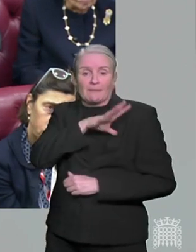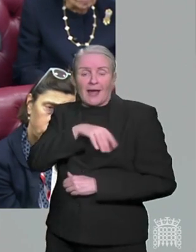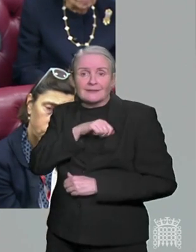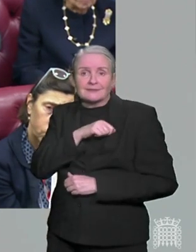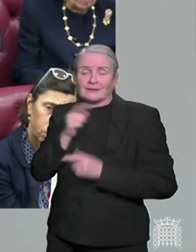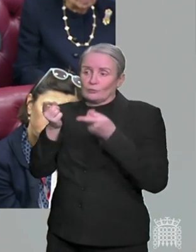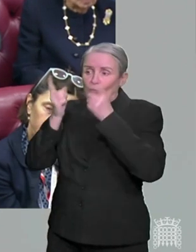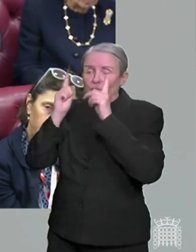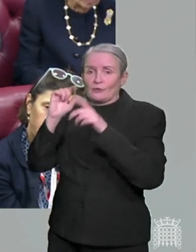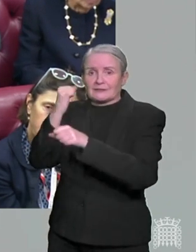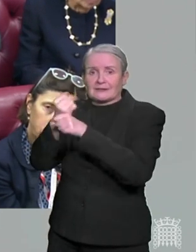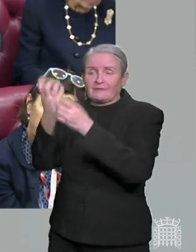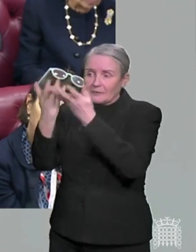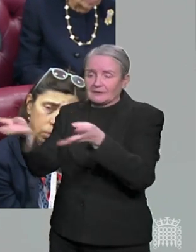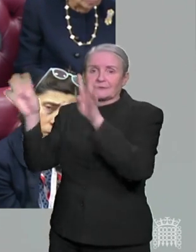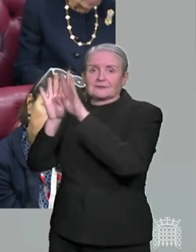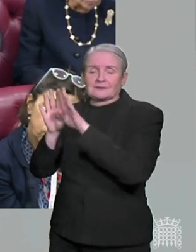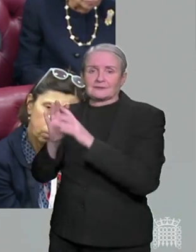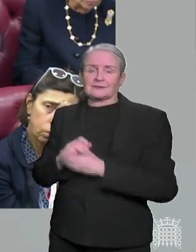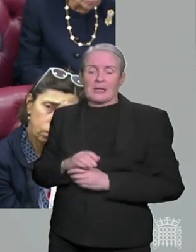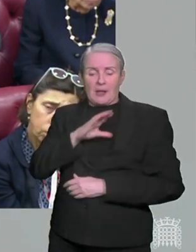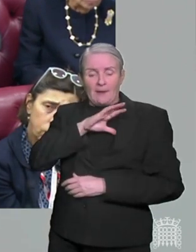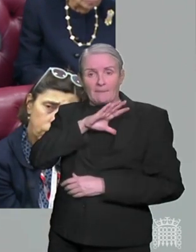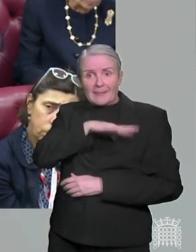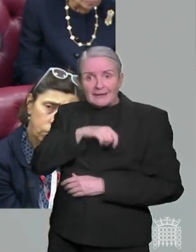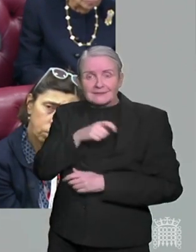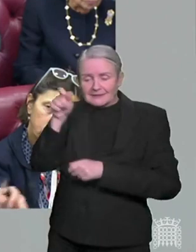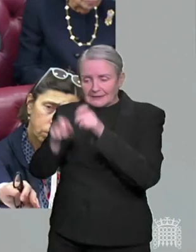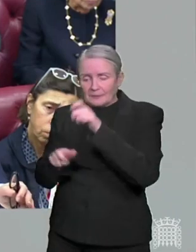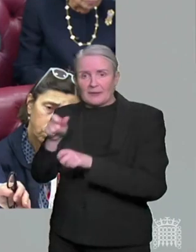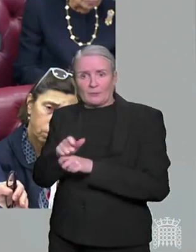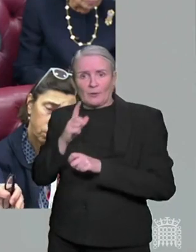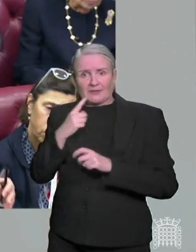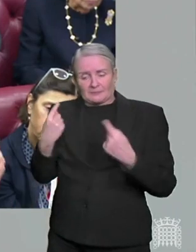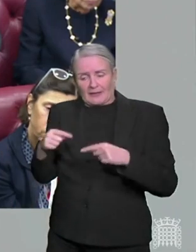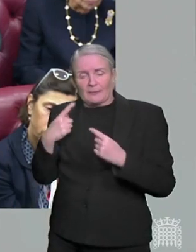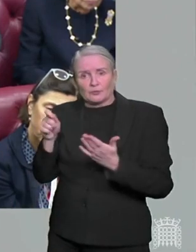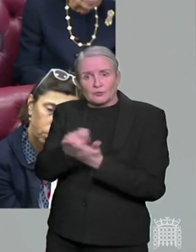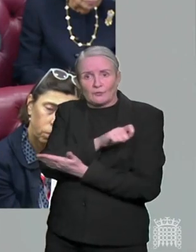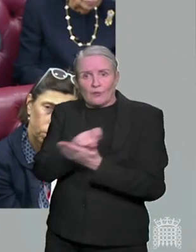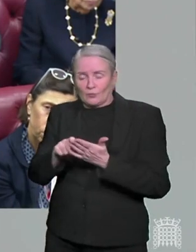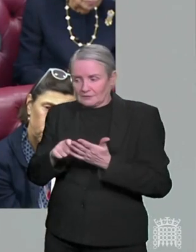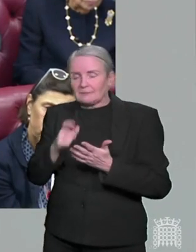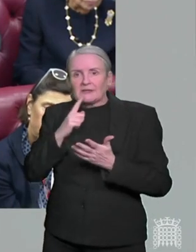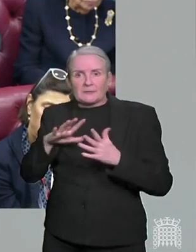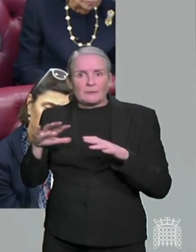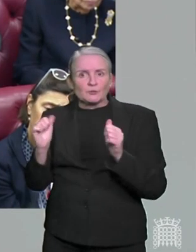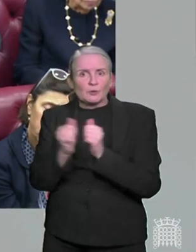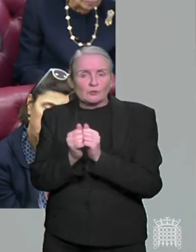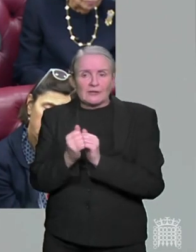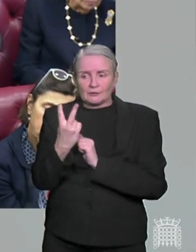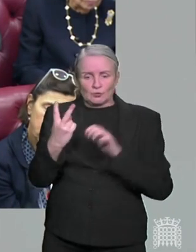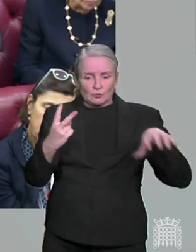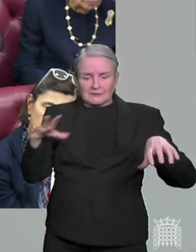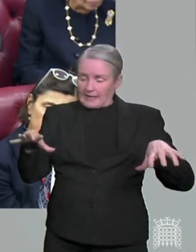got to give the Palestinian people a political horizon to a better future and a two-state solution. And crucially, you've got to release all